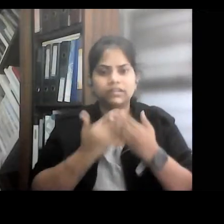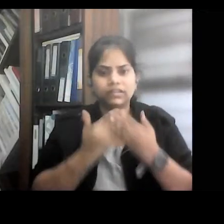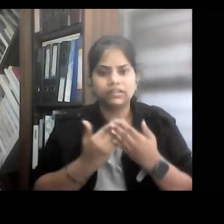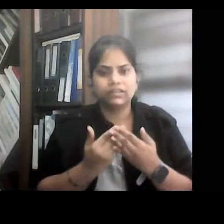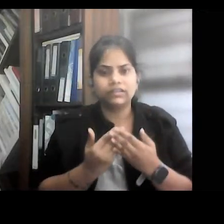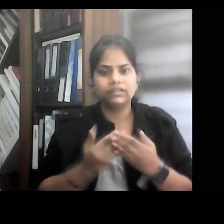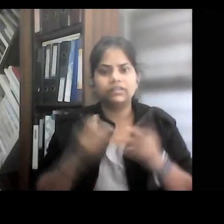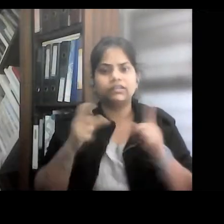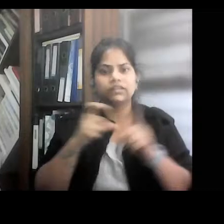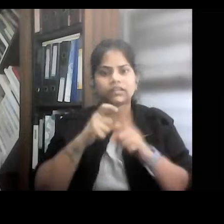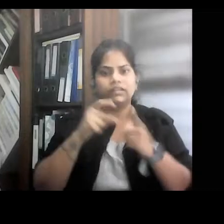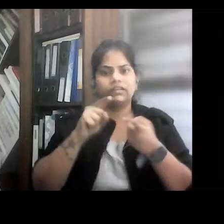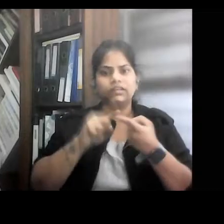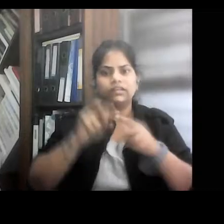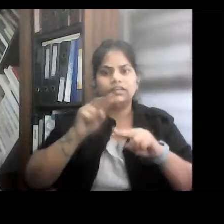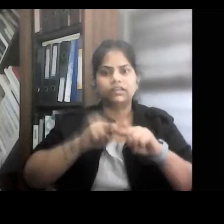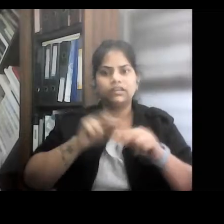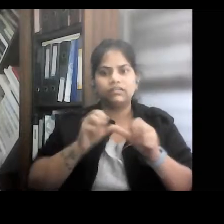destabilizes the